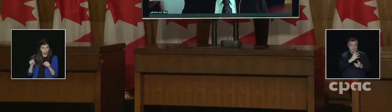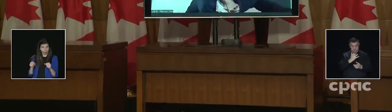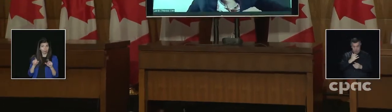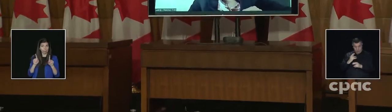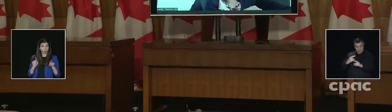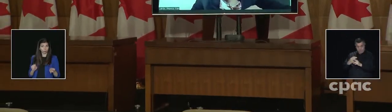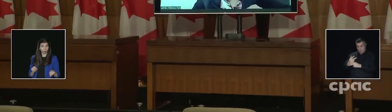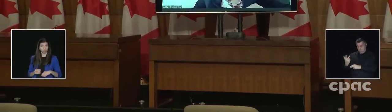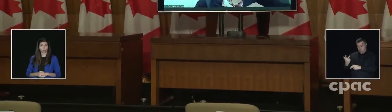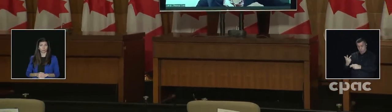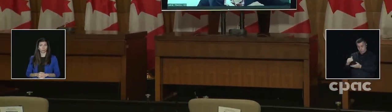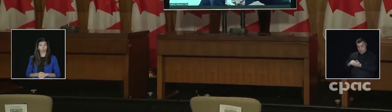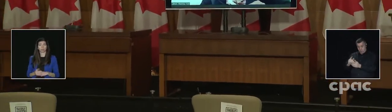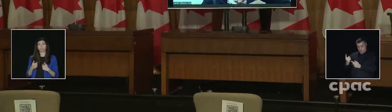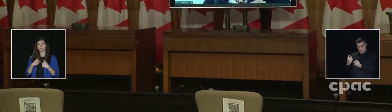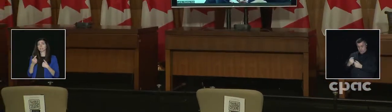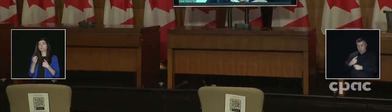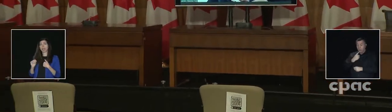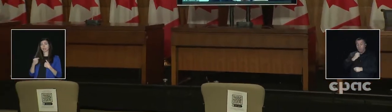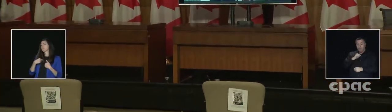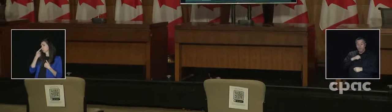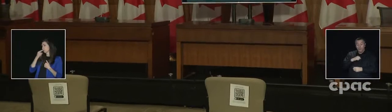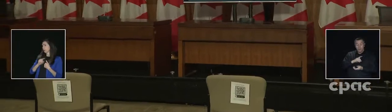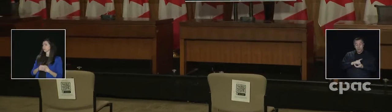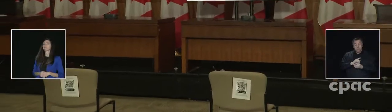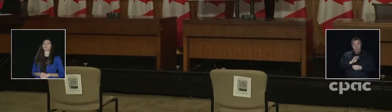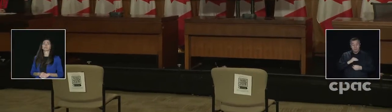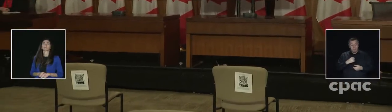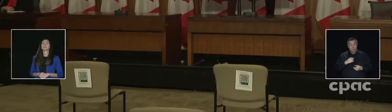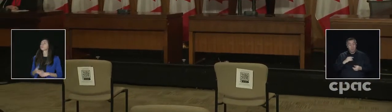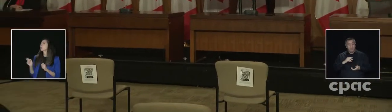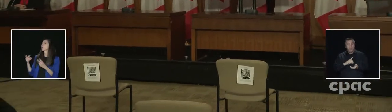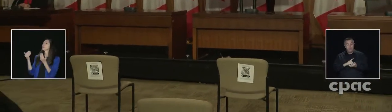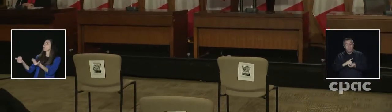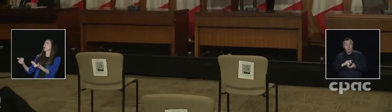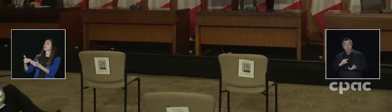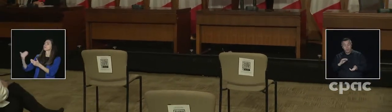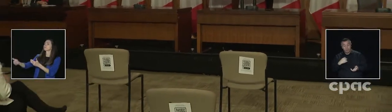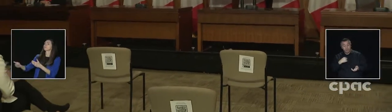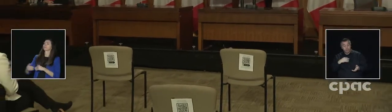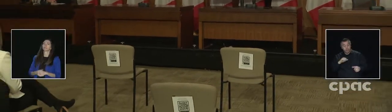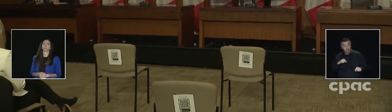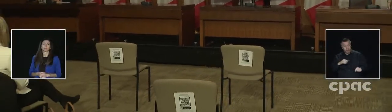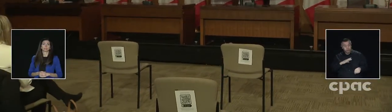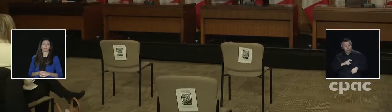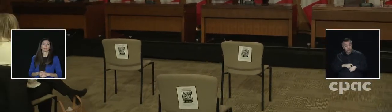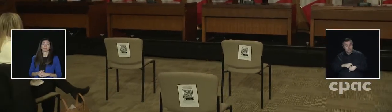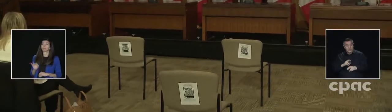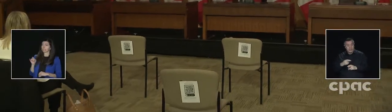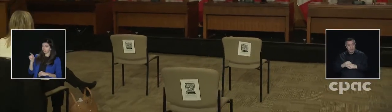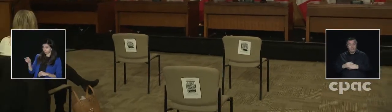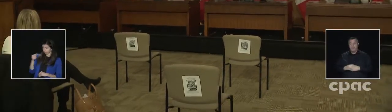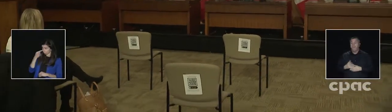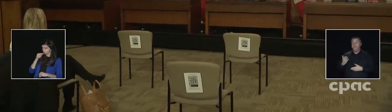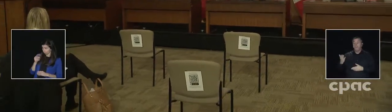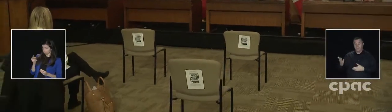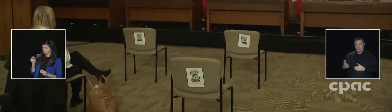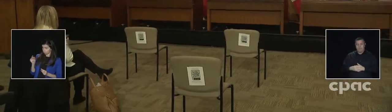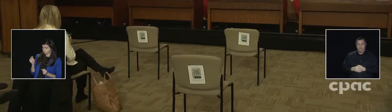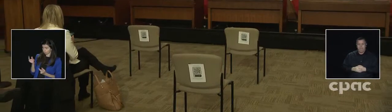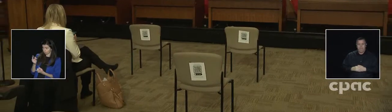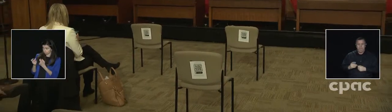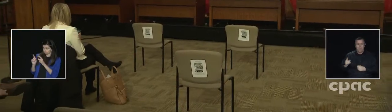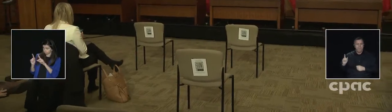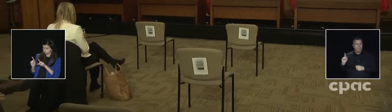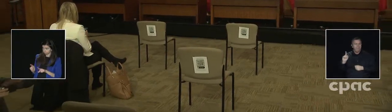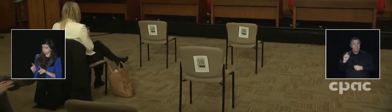Yes, I'm okay with that. Thank you. Okay. Yes. Operator, next question then, please. And if the questions can be quick and the answers can be quick, then